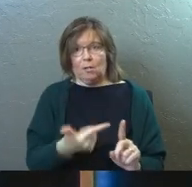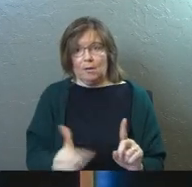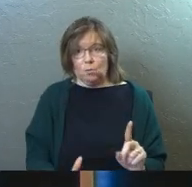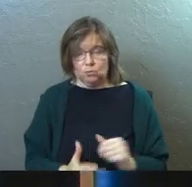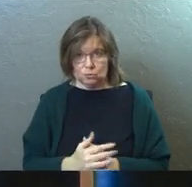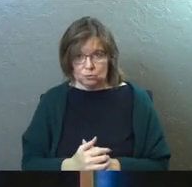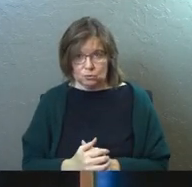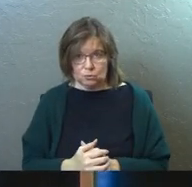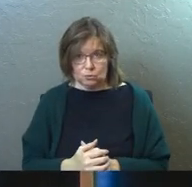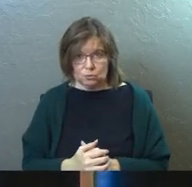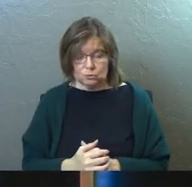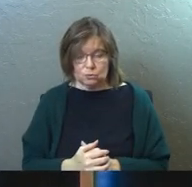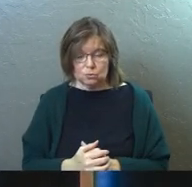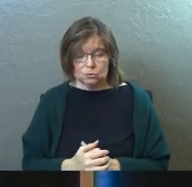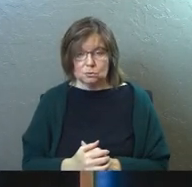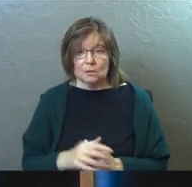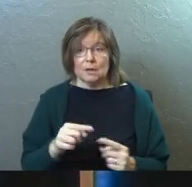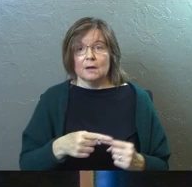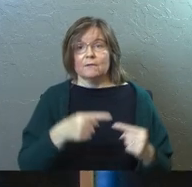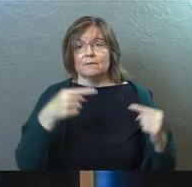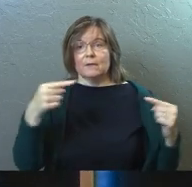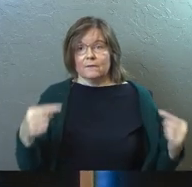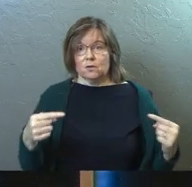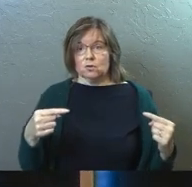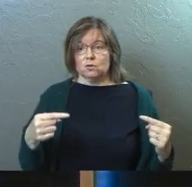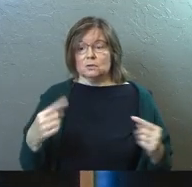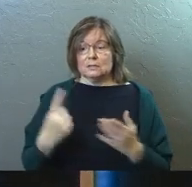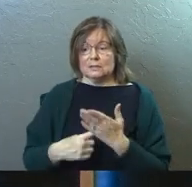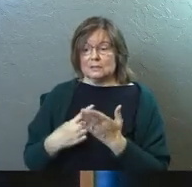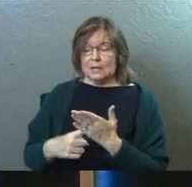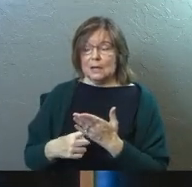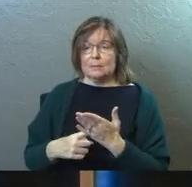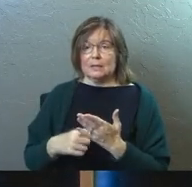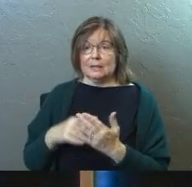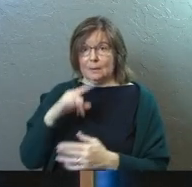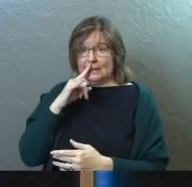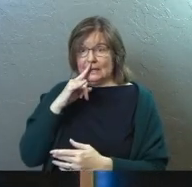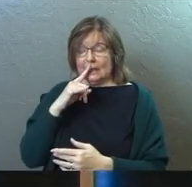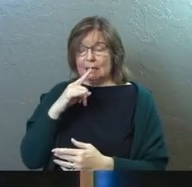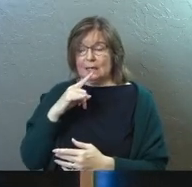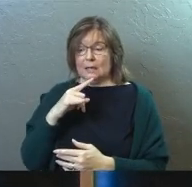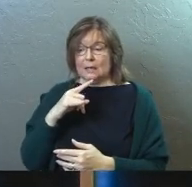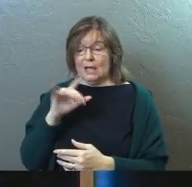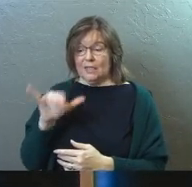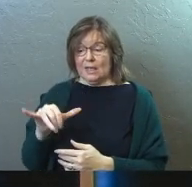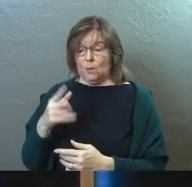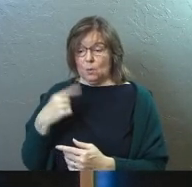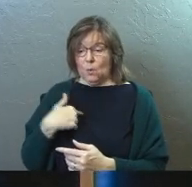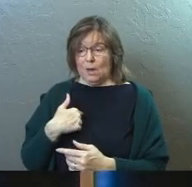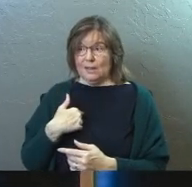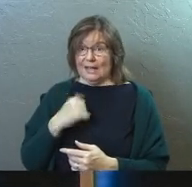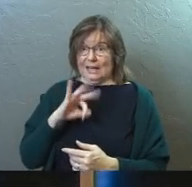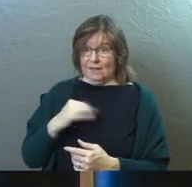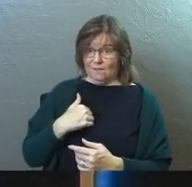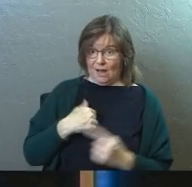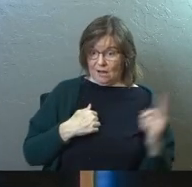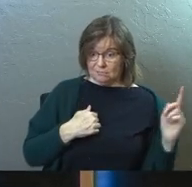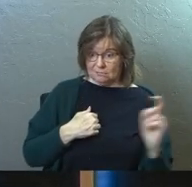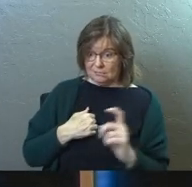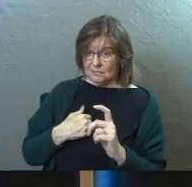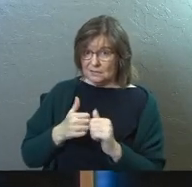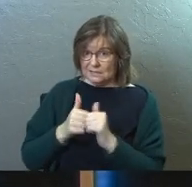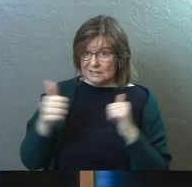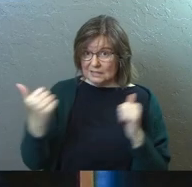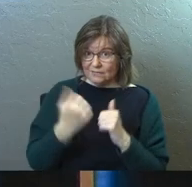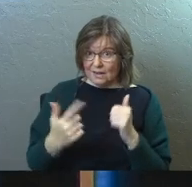language. Vice versa. Sometimes there would be this kid, and that was the one that if I was going to be